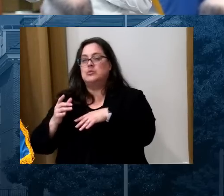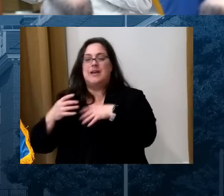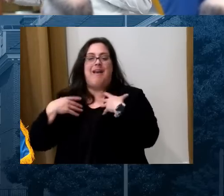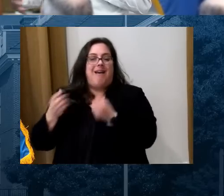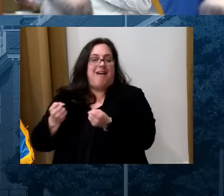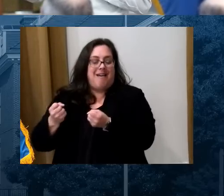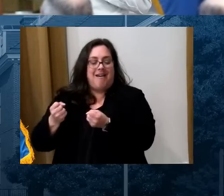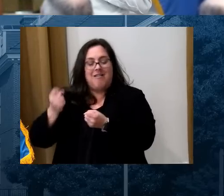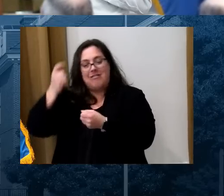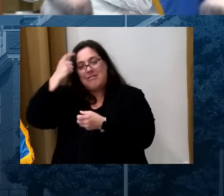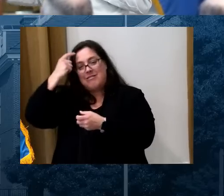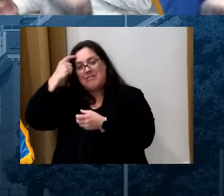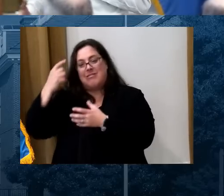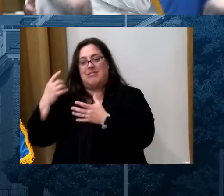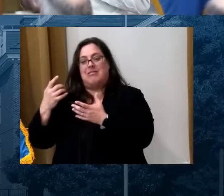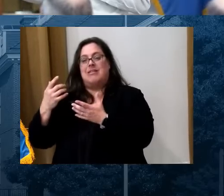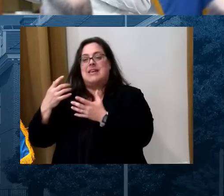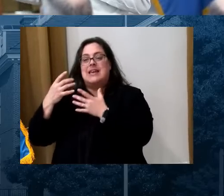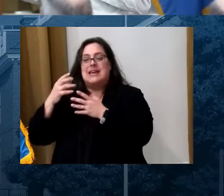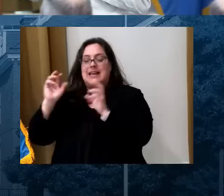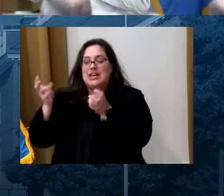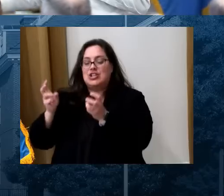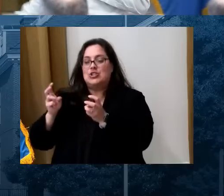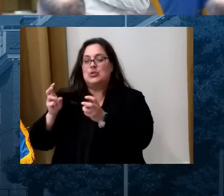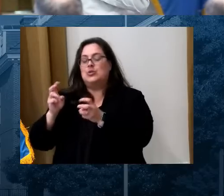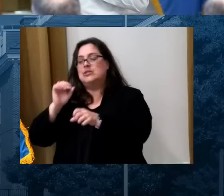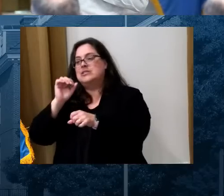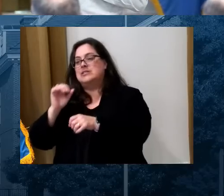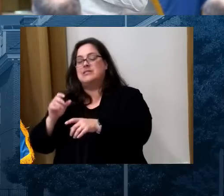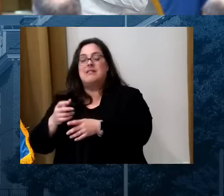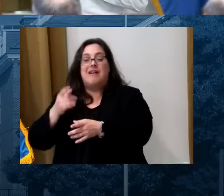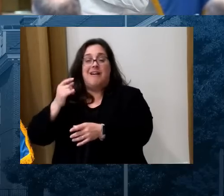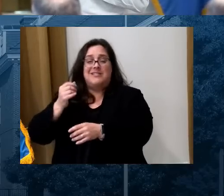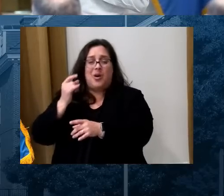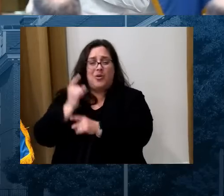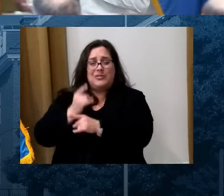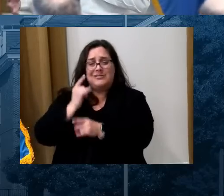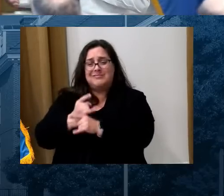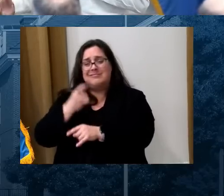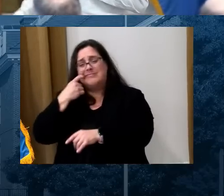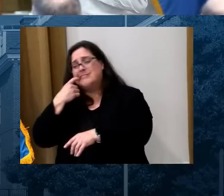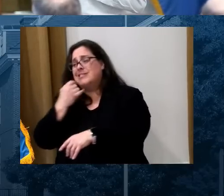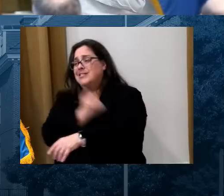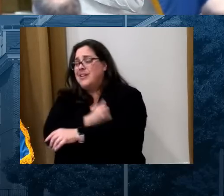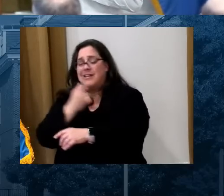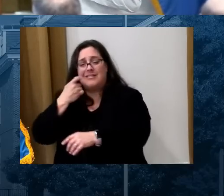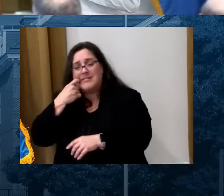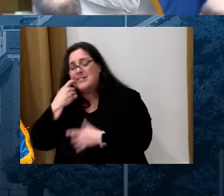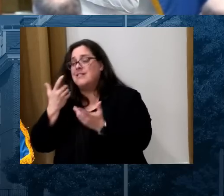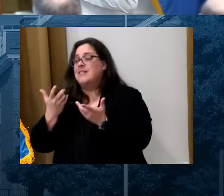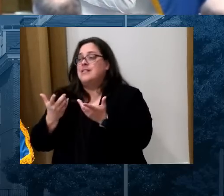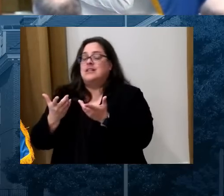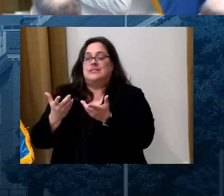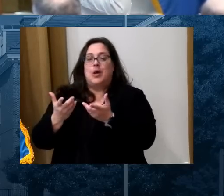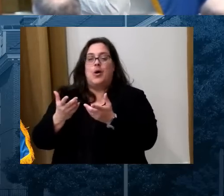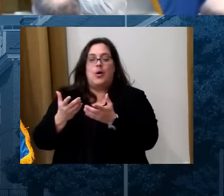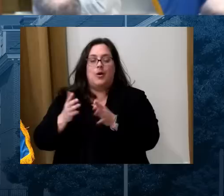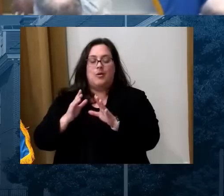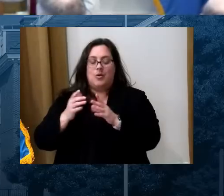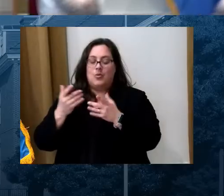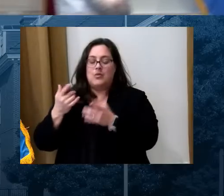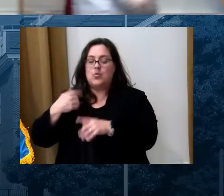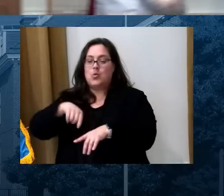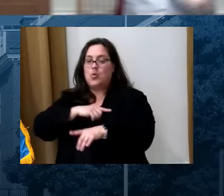health issues and substance abuse issues and underemployment and all that kind of stuff. But something else also that we're working on.